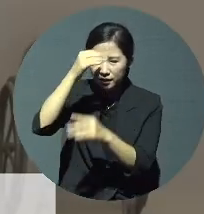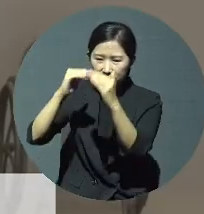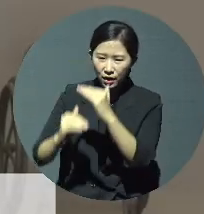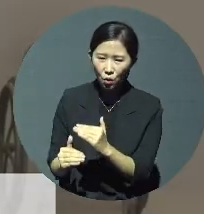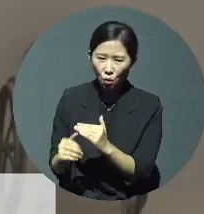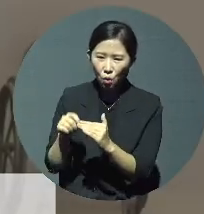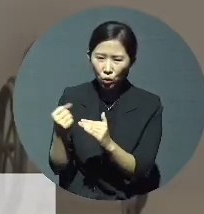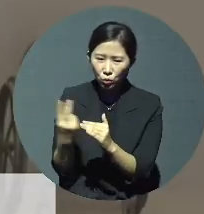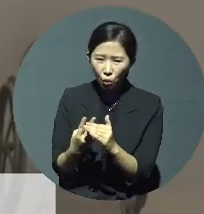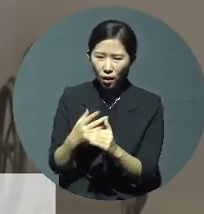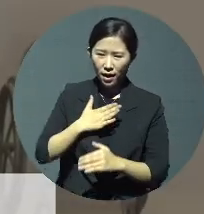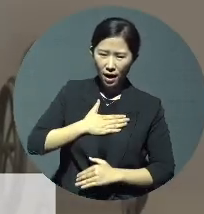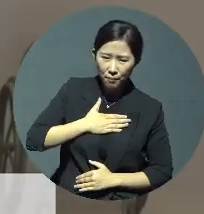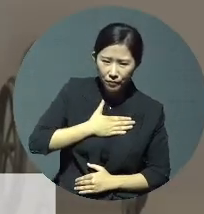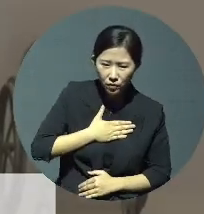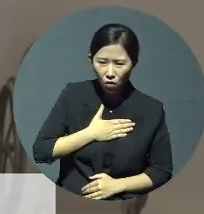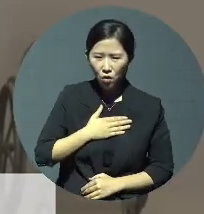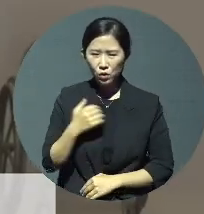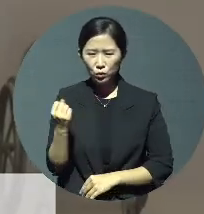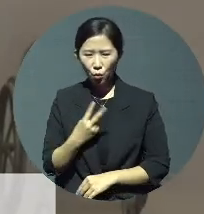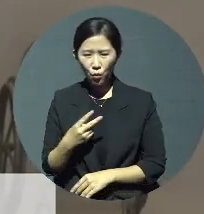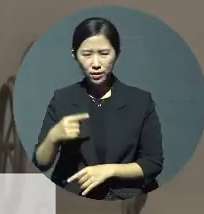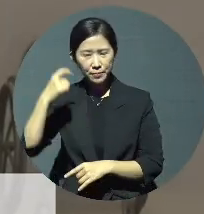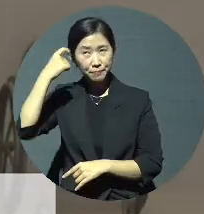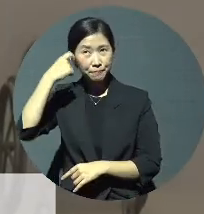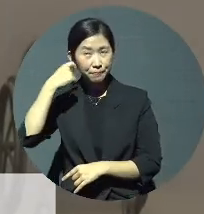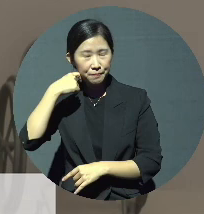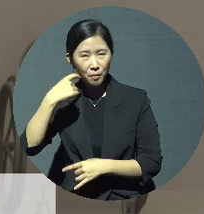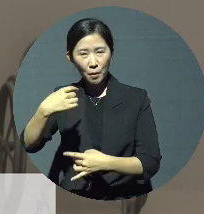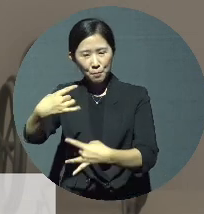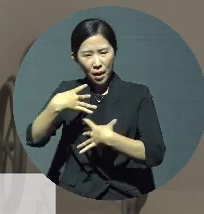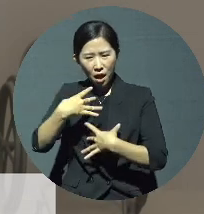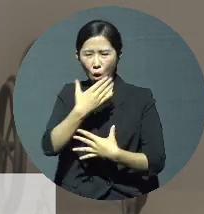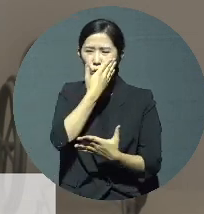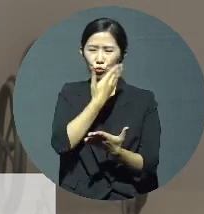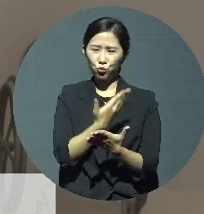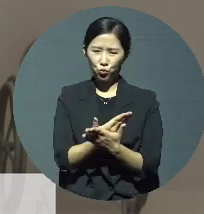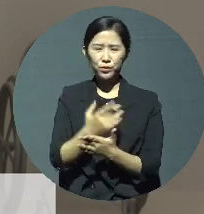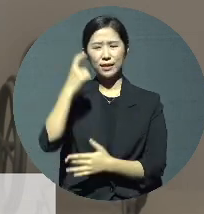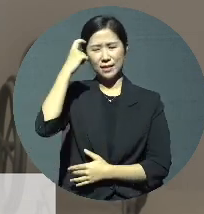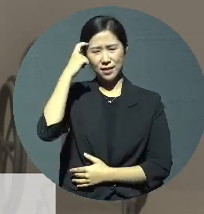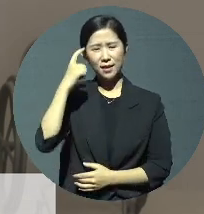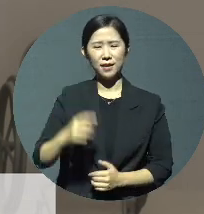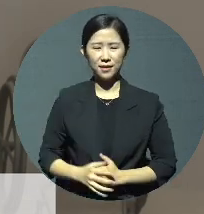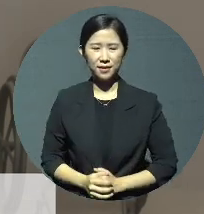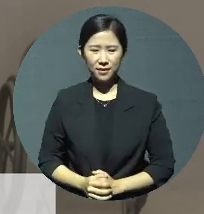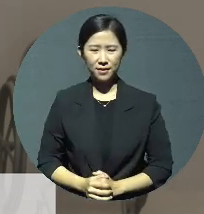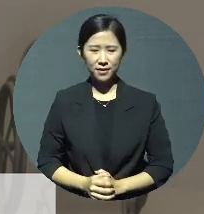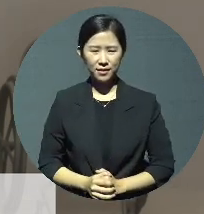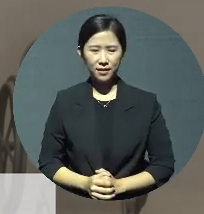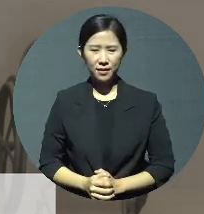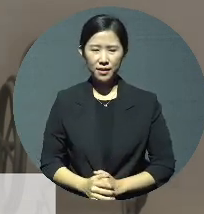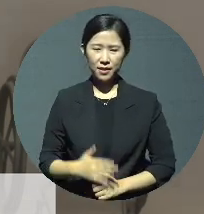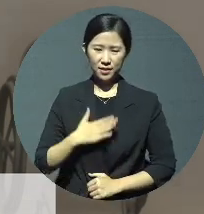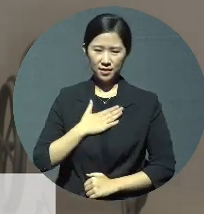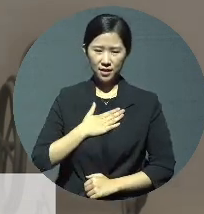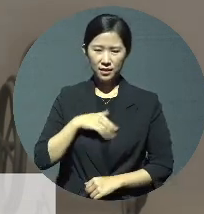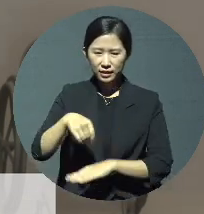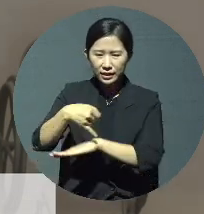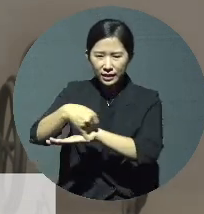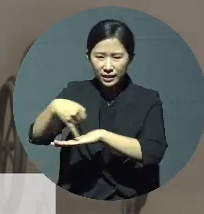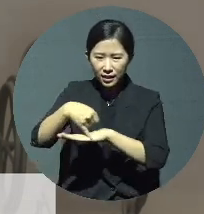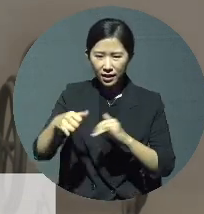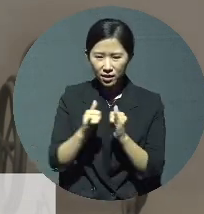shouldn't just be functional and emotional, it should also be commercial impact. Having said that, I truly believe